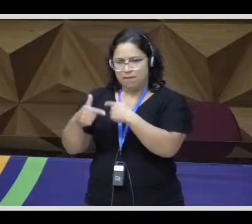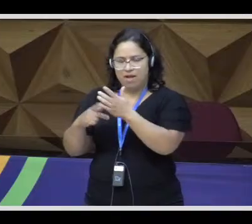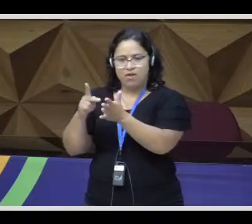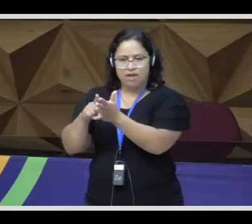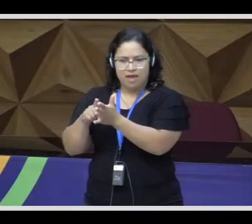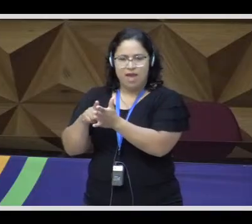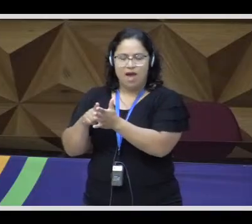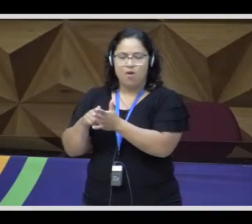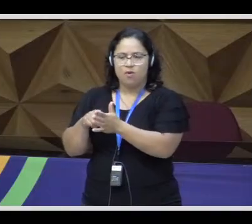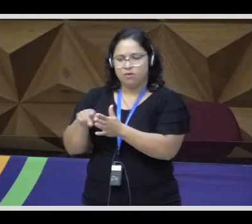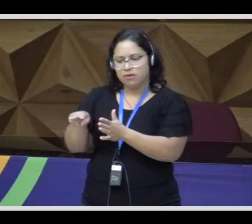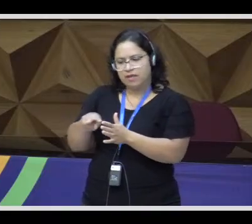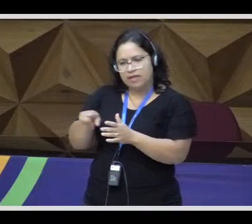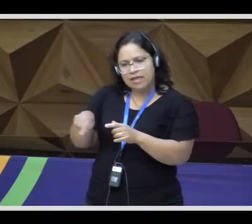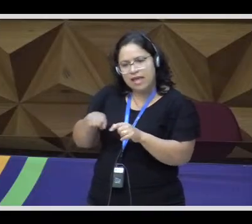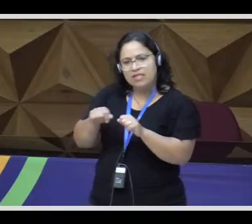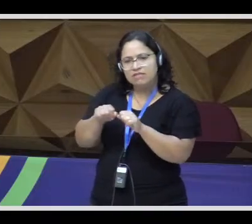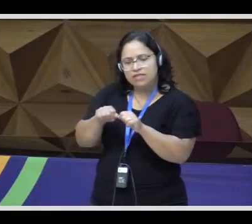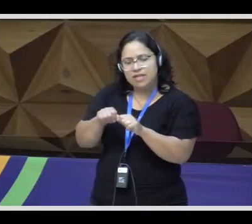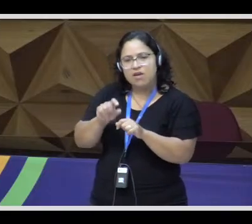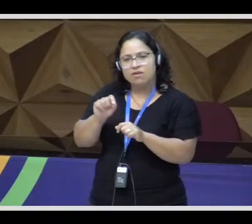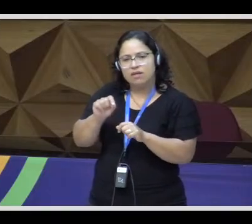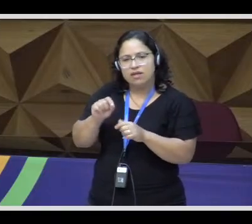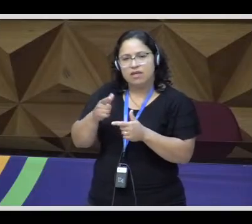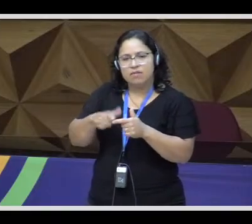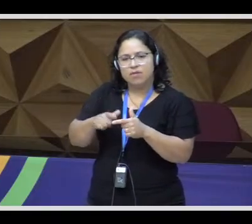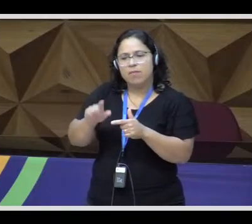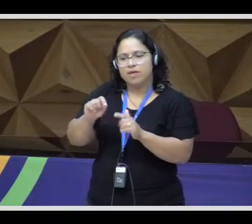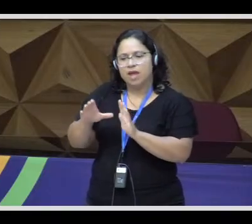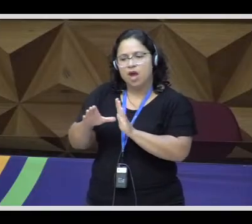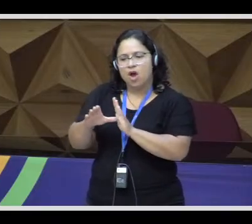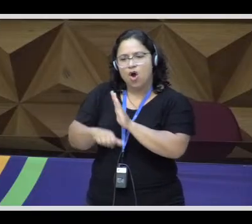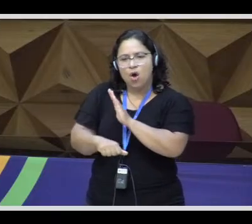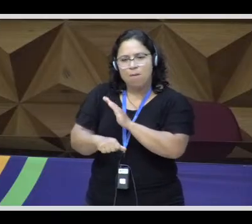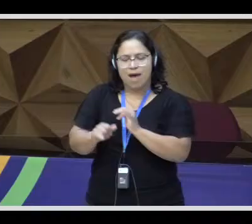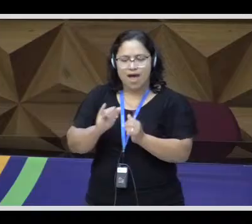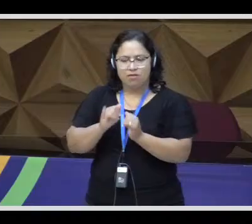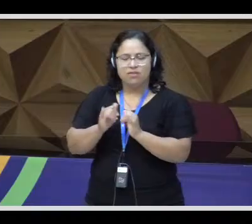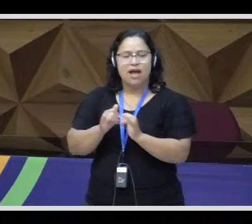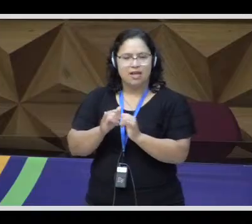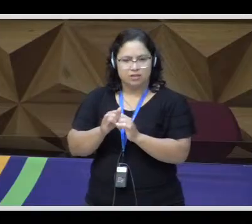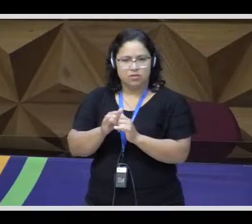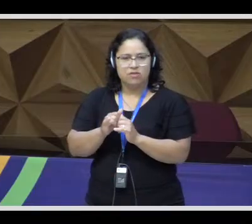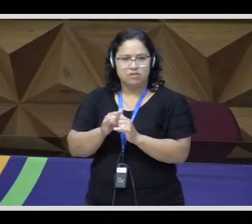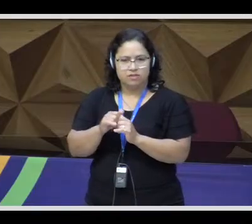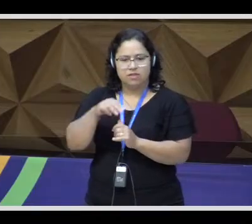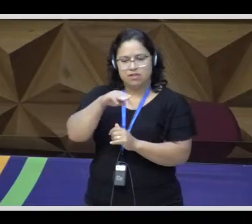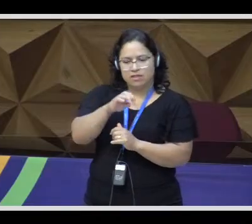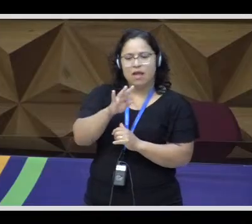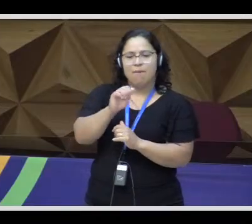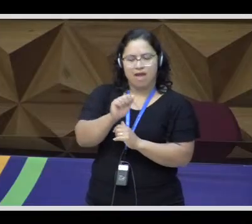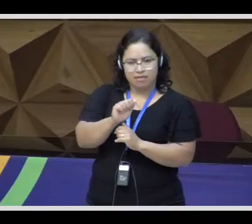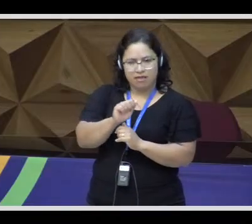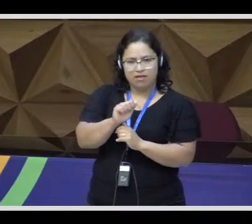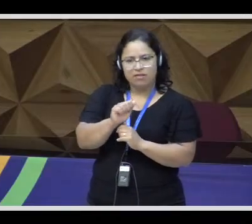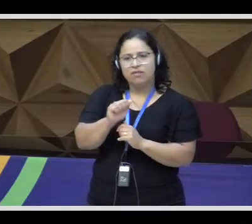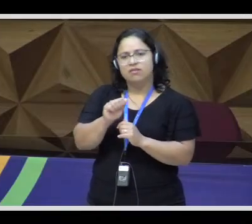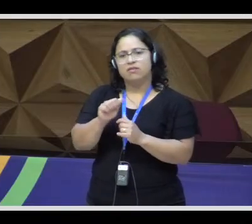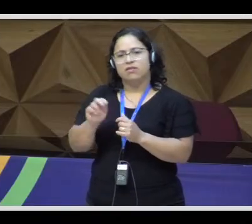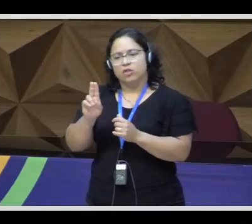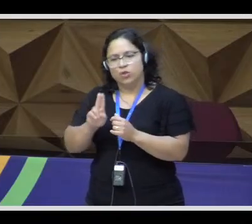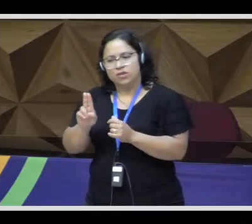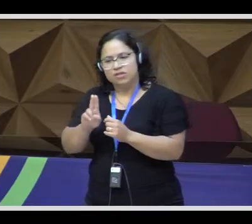they stole data from Meta and used that in a way that it's impossible to do. It's not right to do.